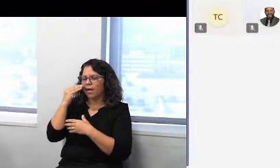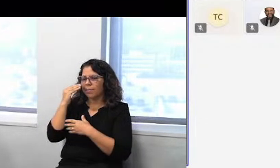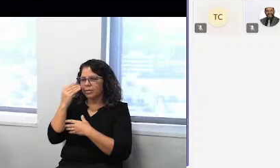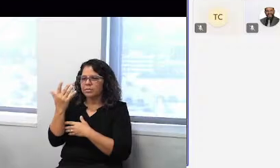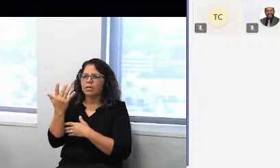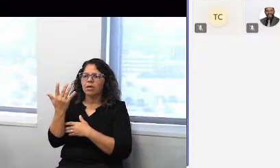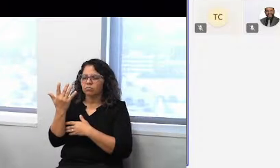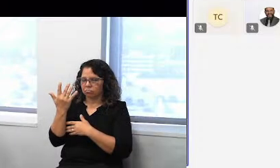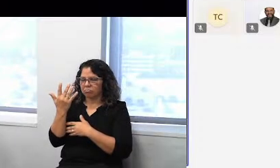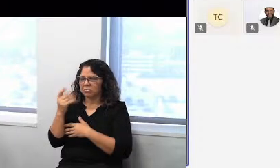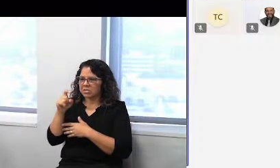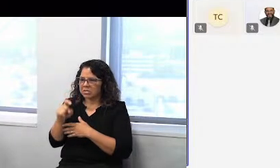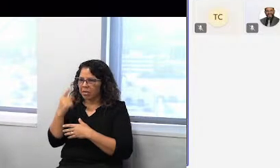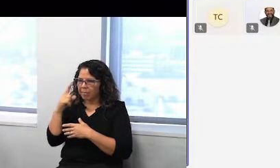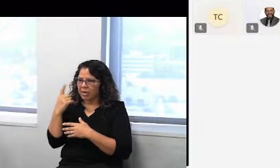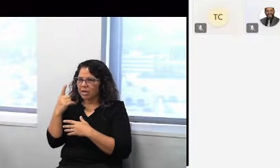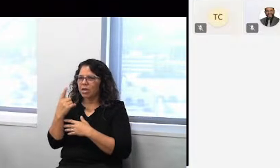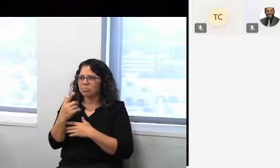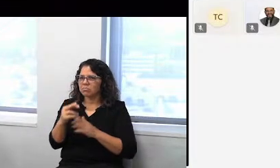requirement? Do you know?